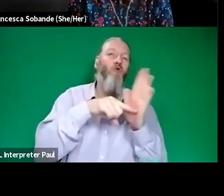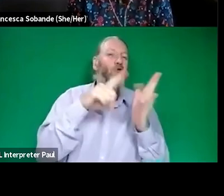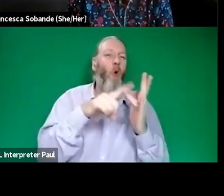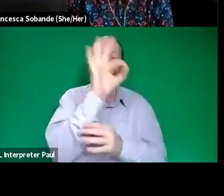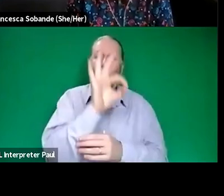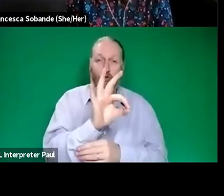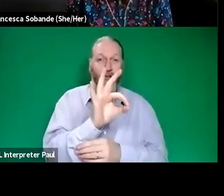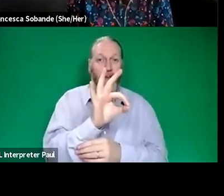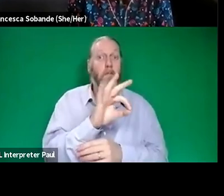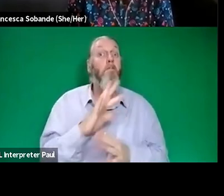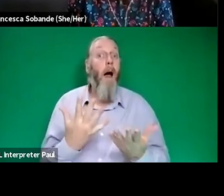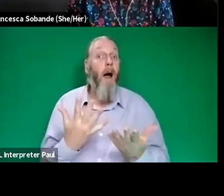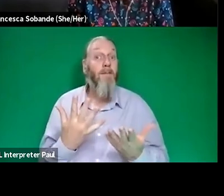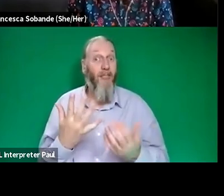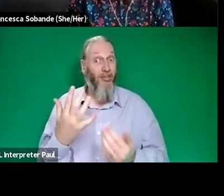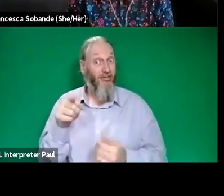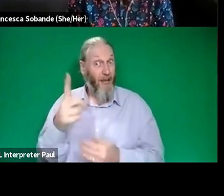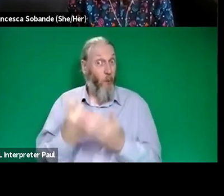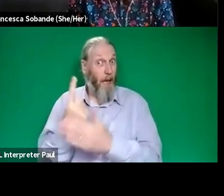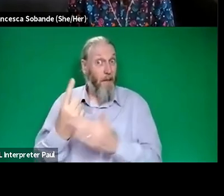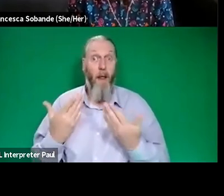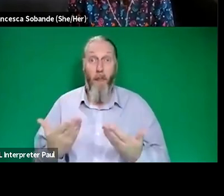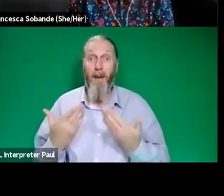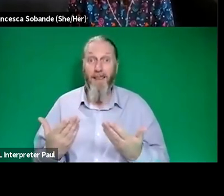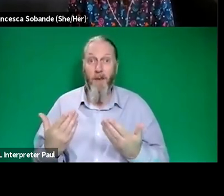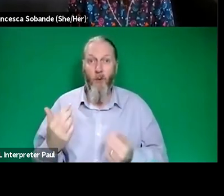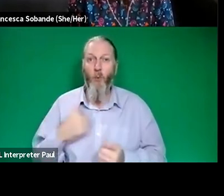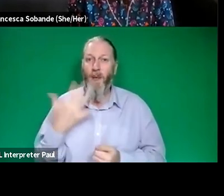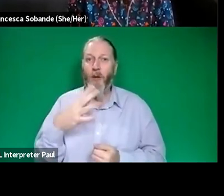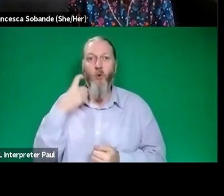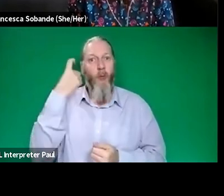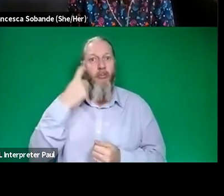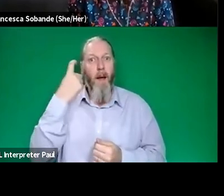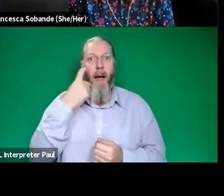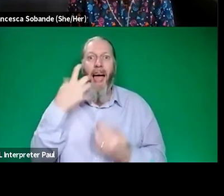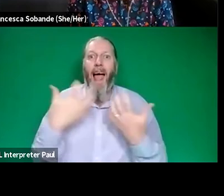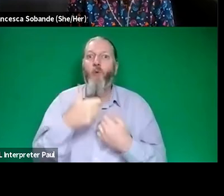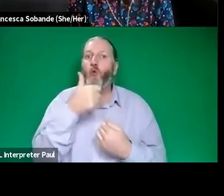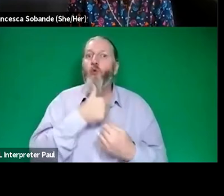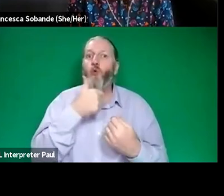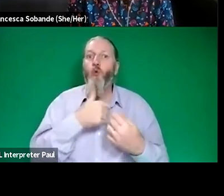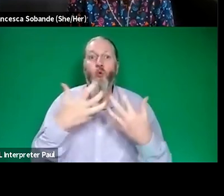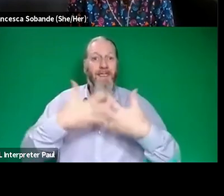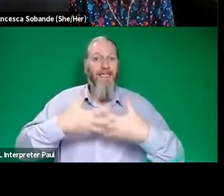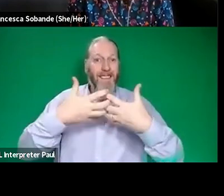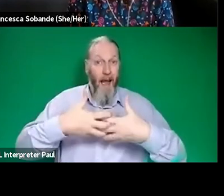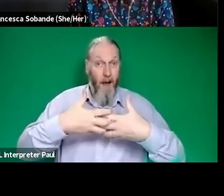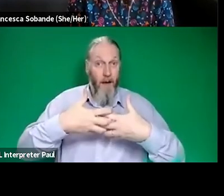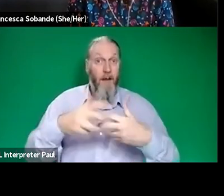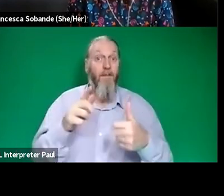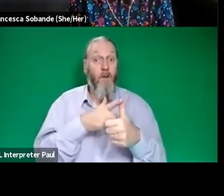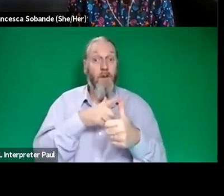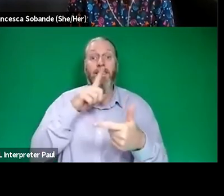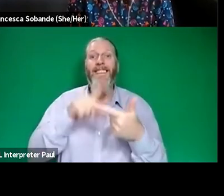way. But that's where we are a lot at the moment, is thinking about tech in this way. One other thing is the use of apps to build connections, like